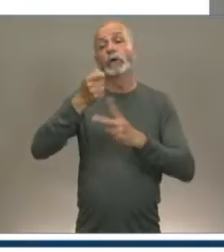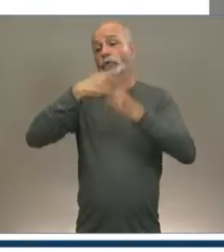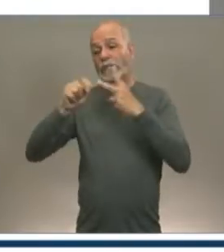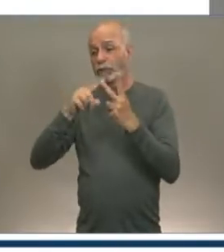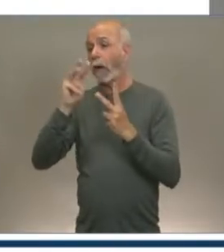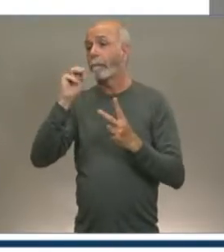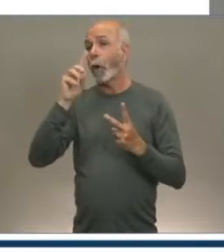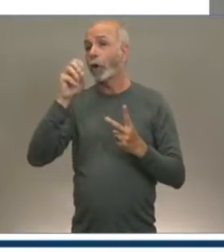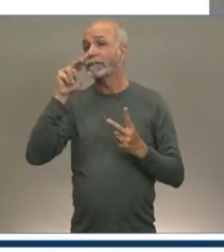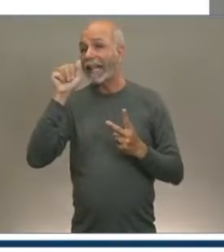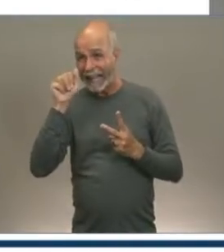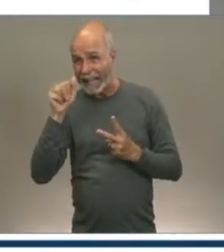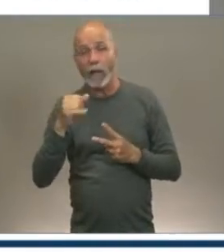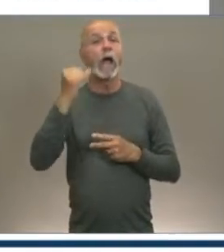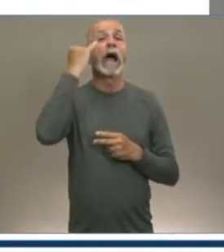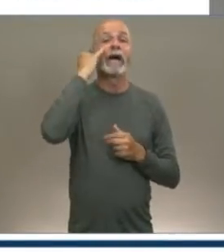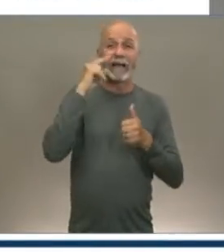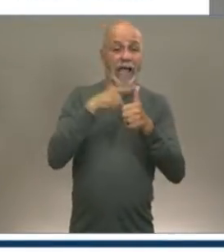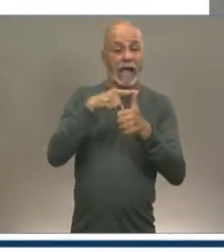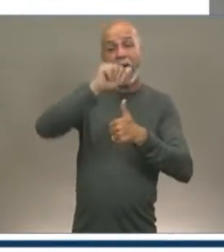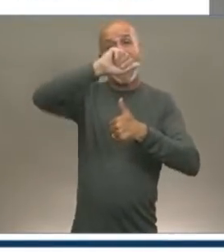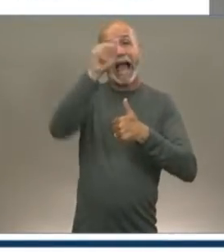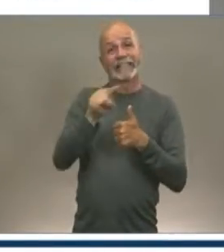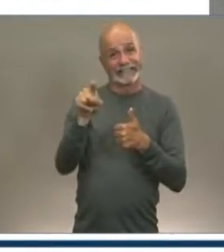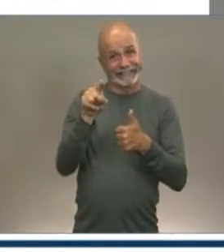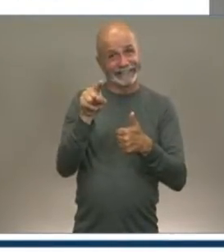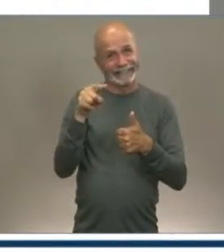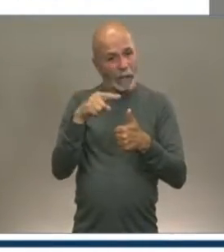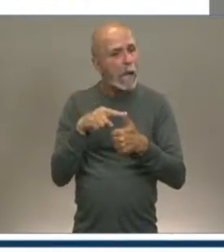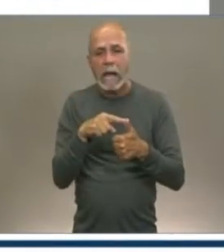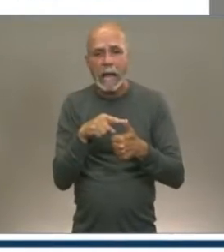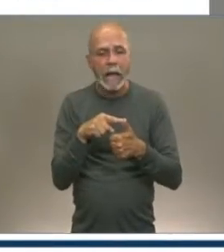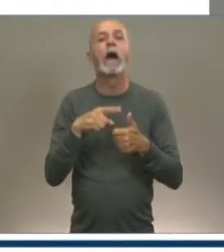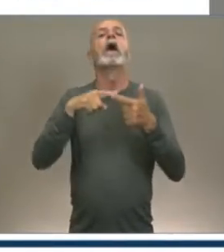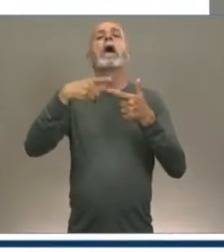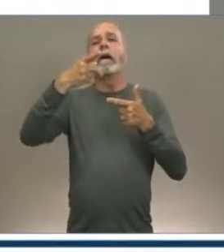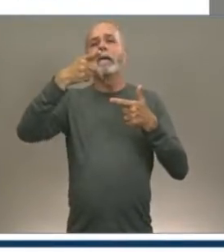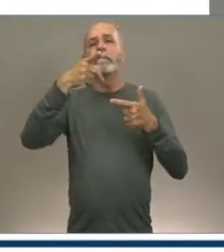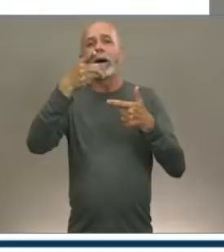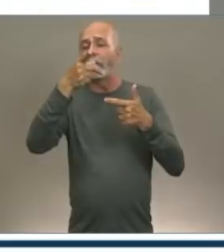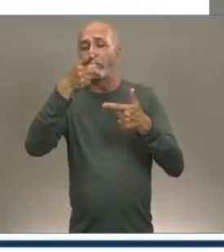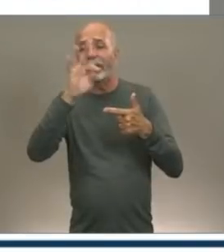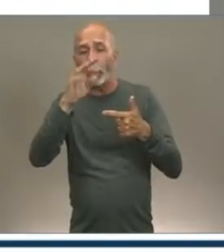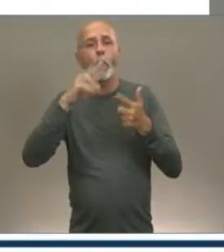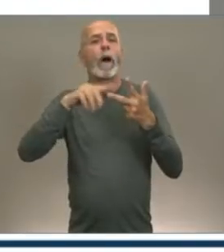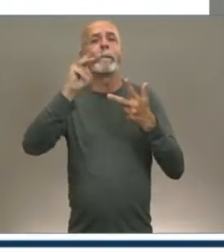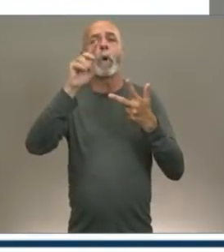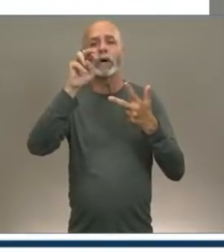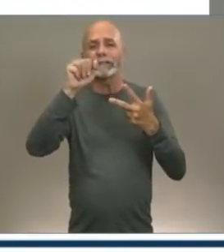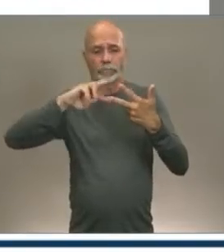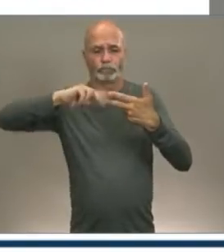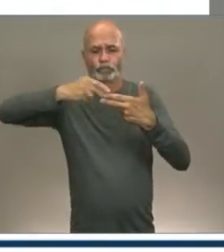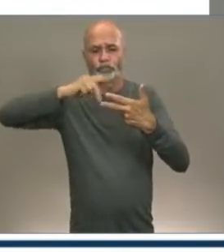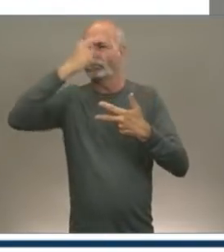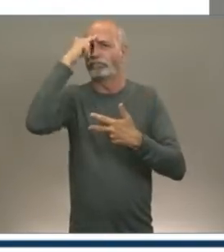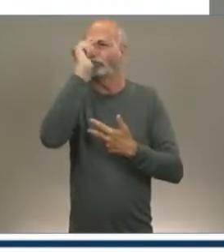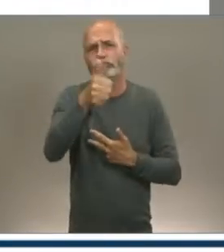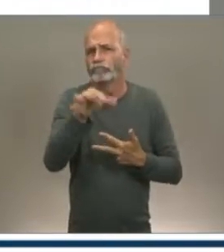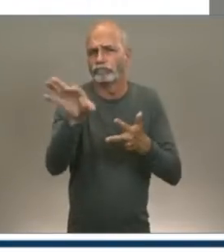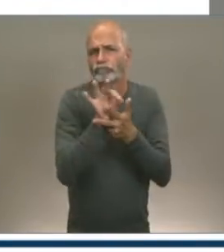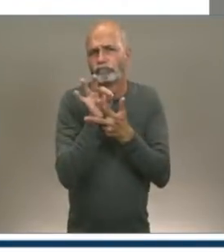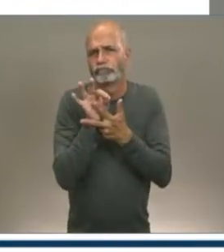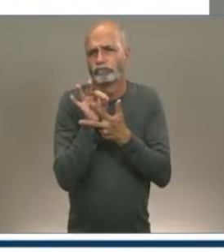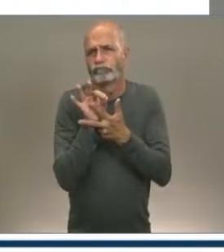AstraZeneca. Until now, we've had more Pfizer than Moderna, but that is changing. If you wait for Pfizer, you risk